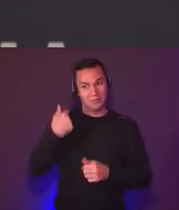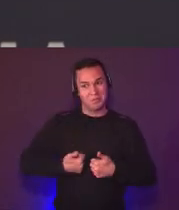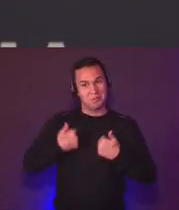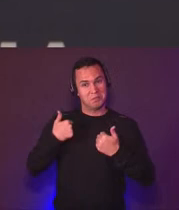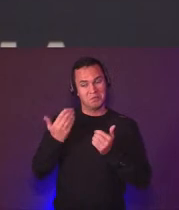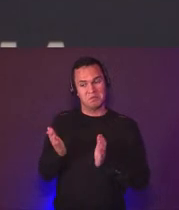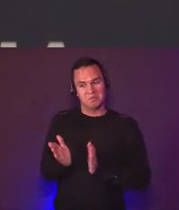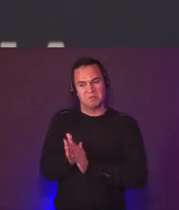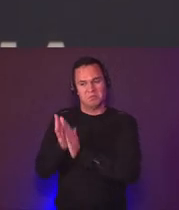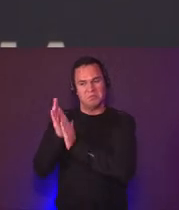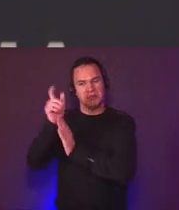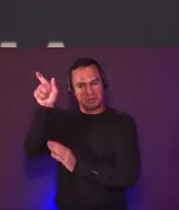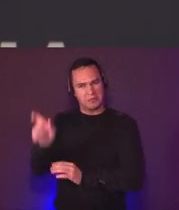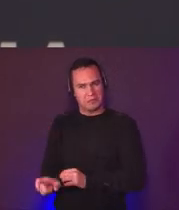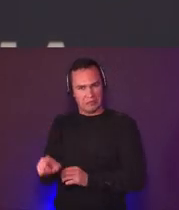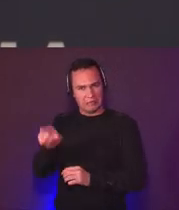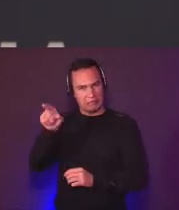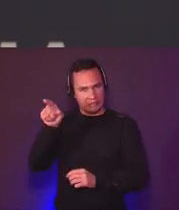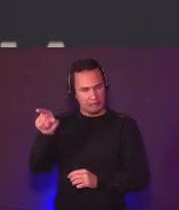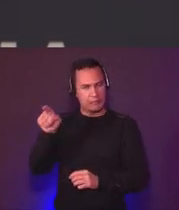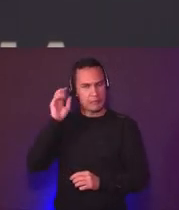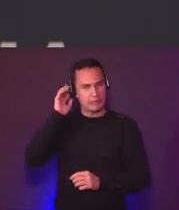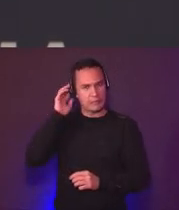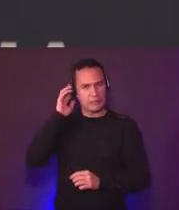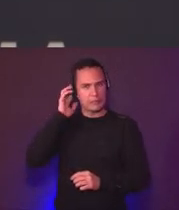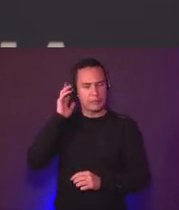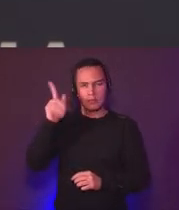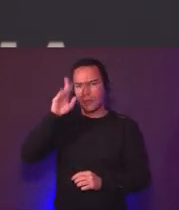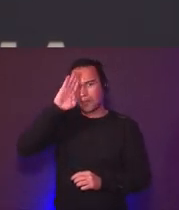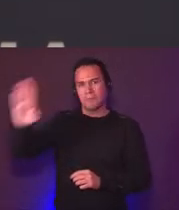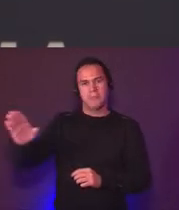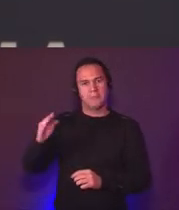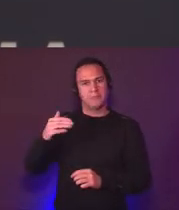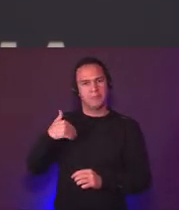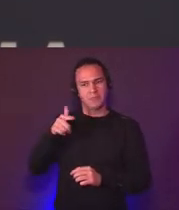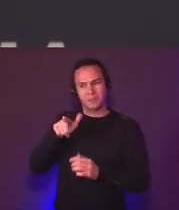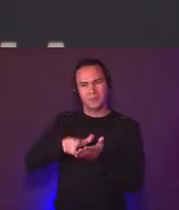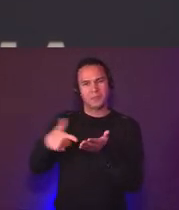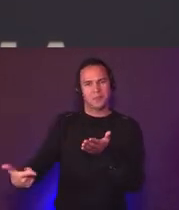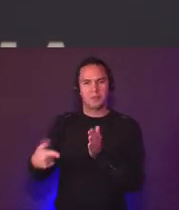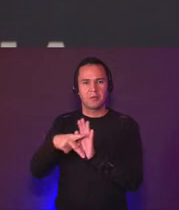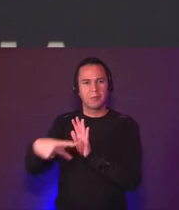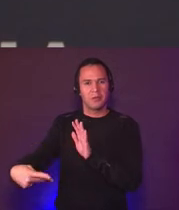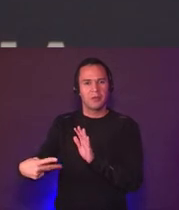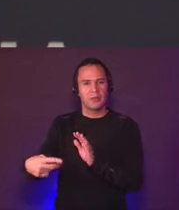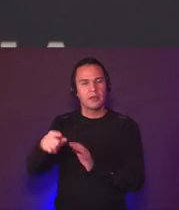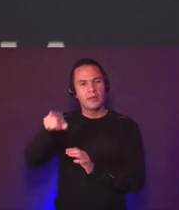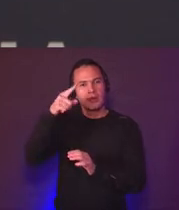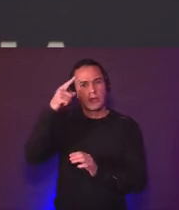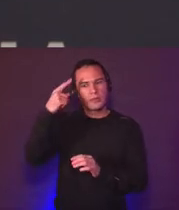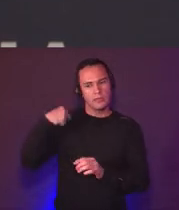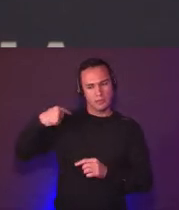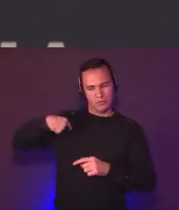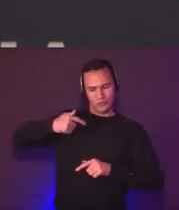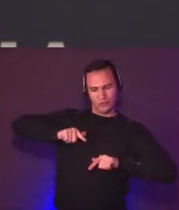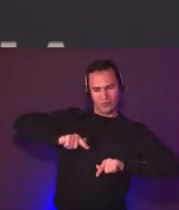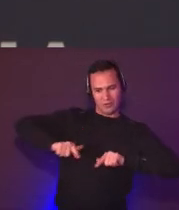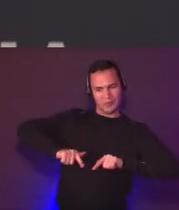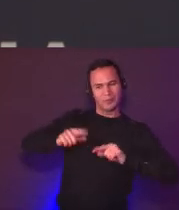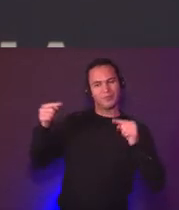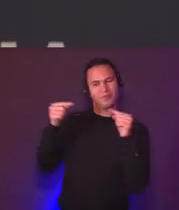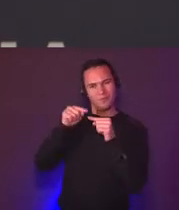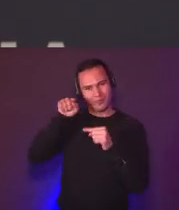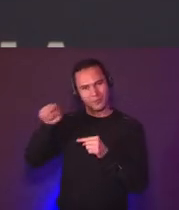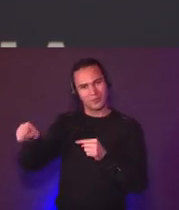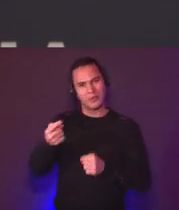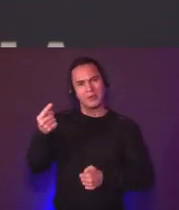to call my biggest inspiration in journalism. I owe him my career, and really even the first conversation I had